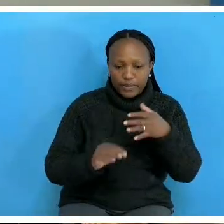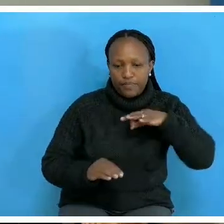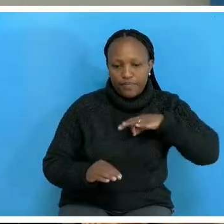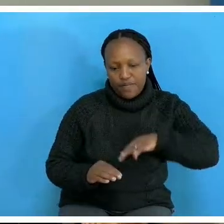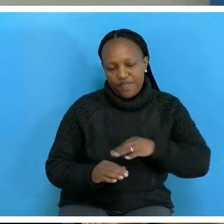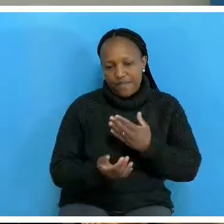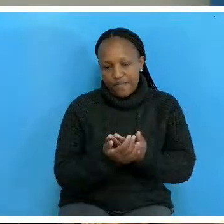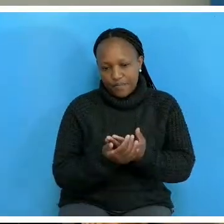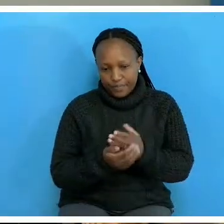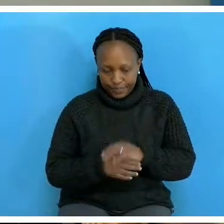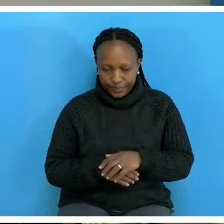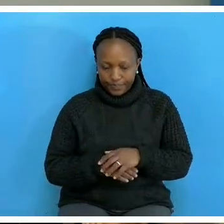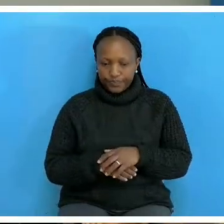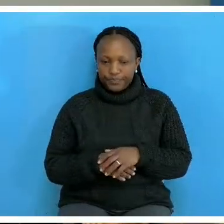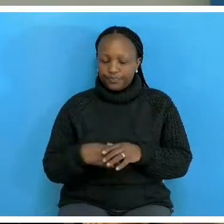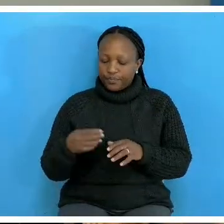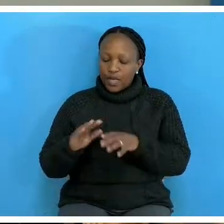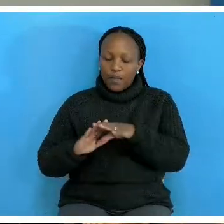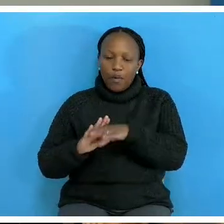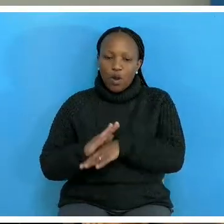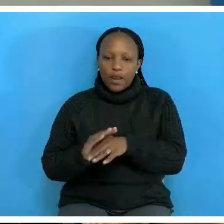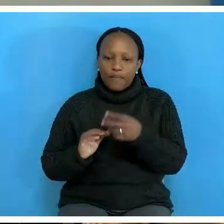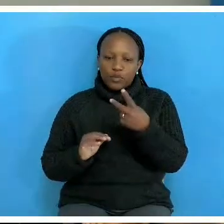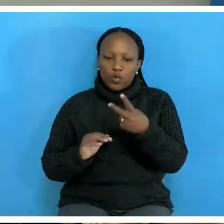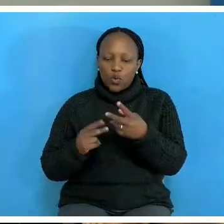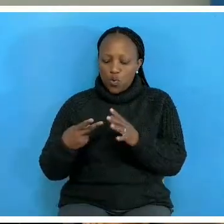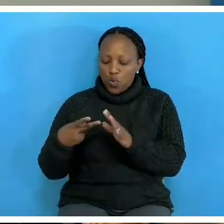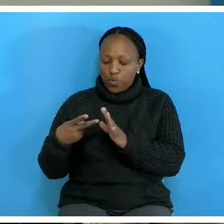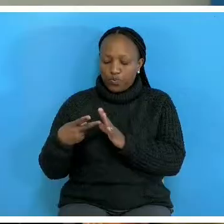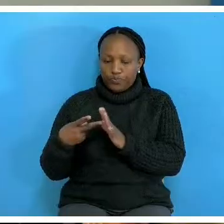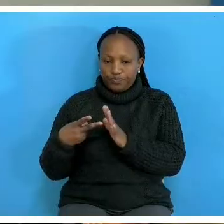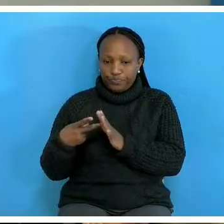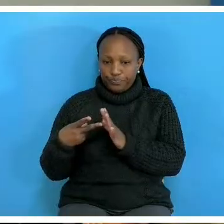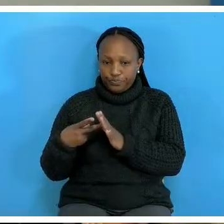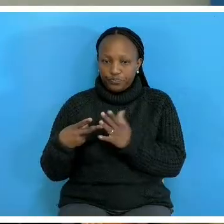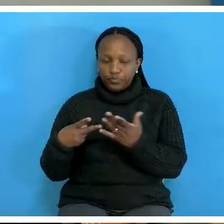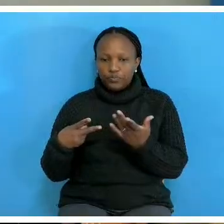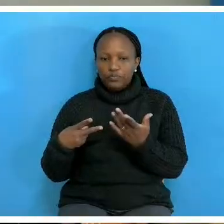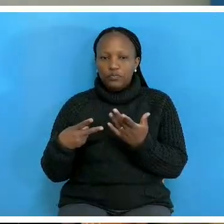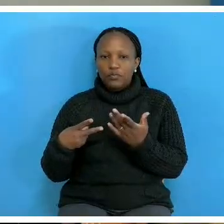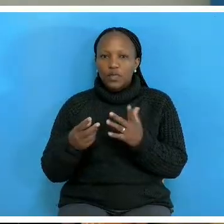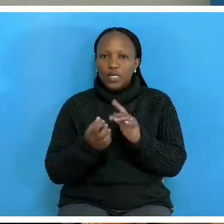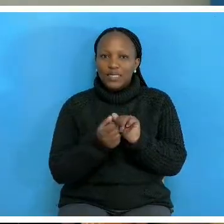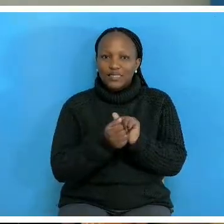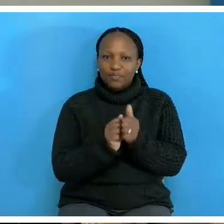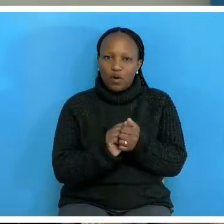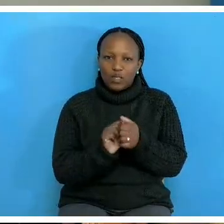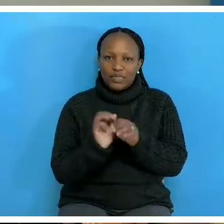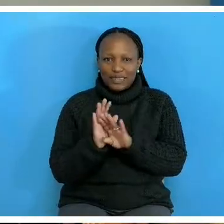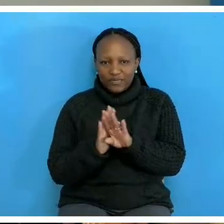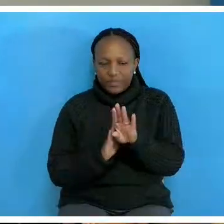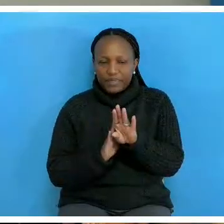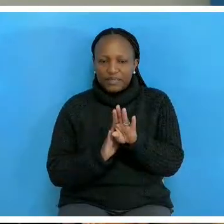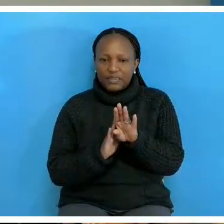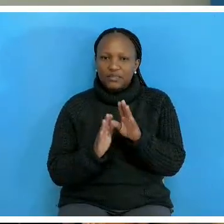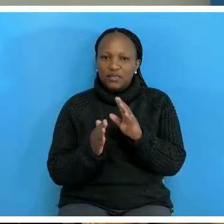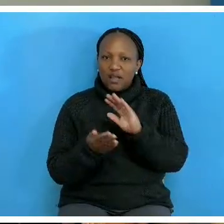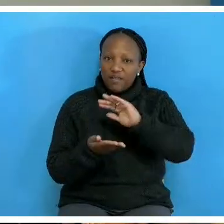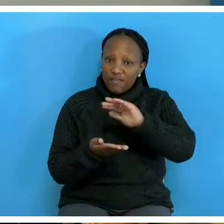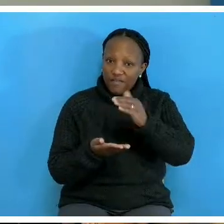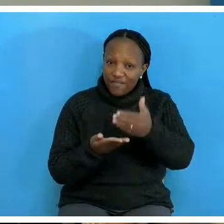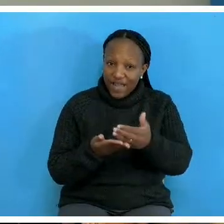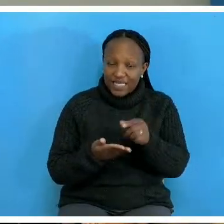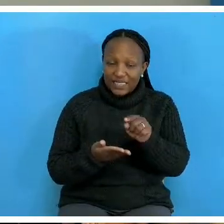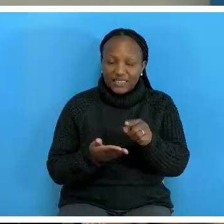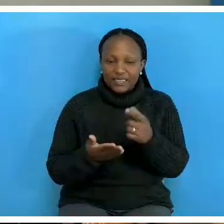assist the community with, Chair, it's relating to the Sports Development Fund, where